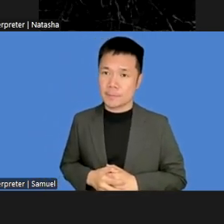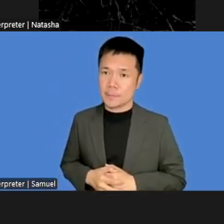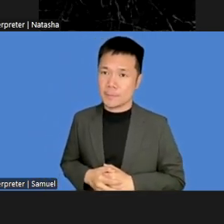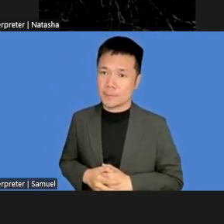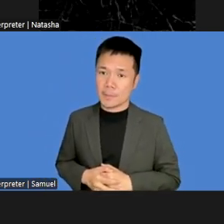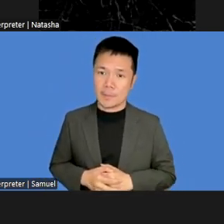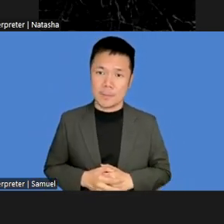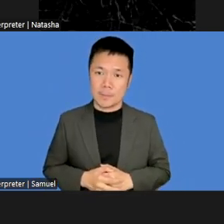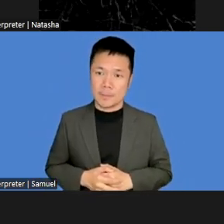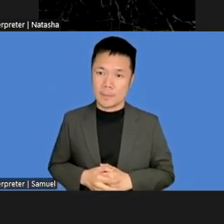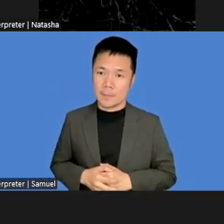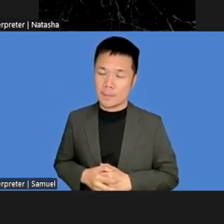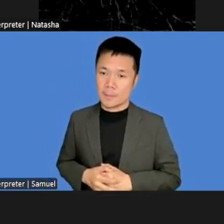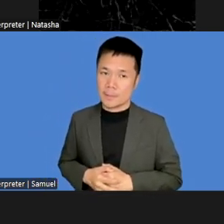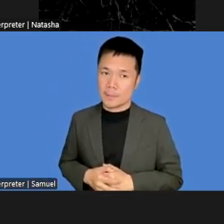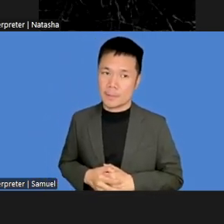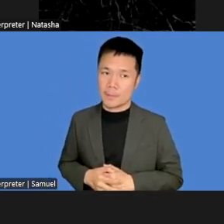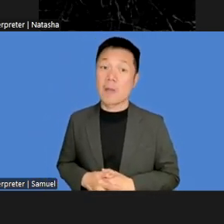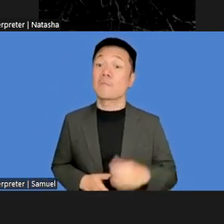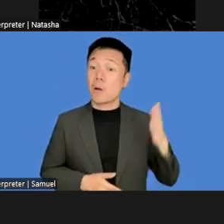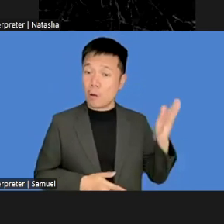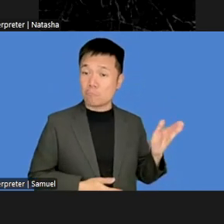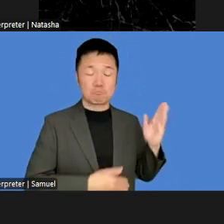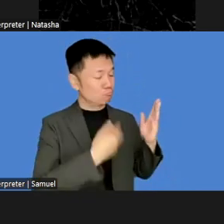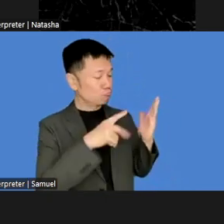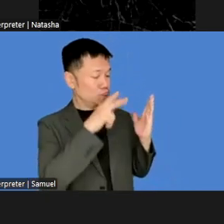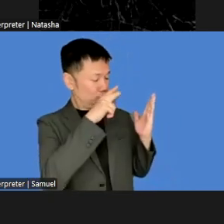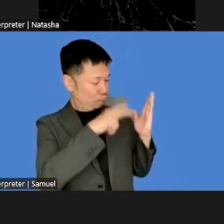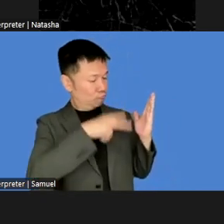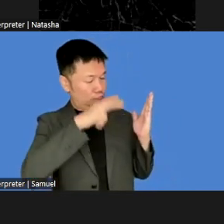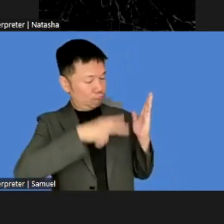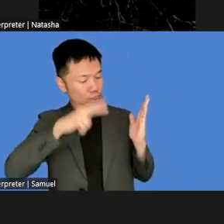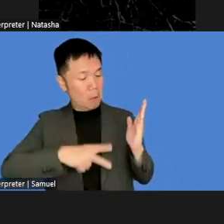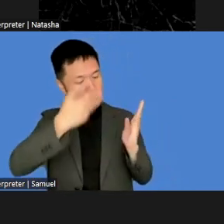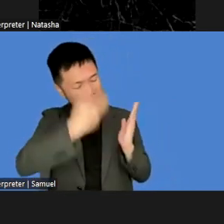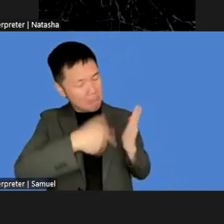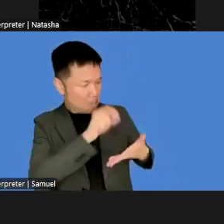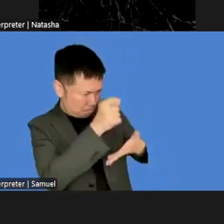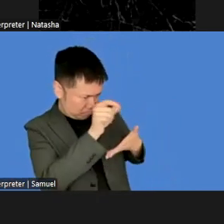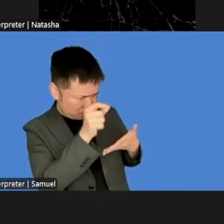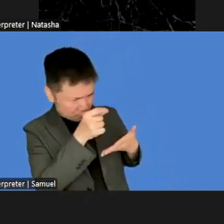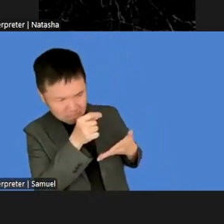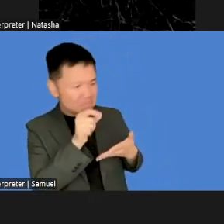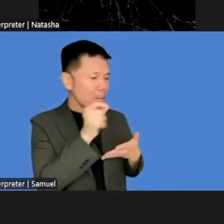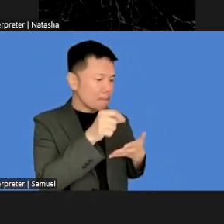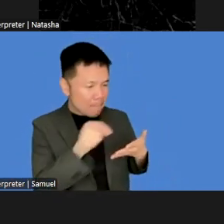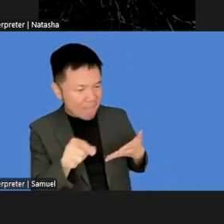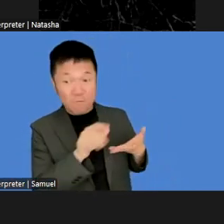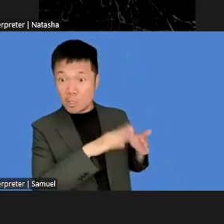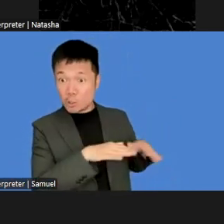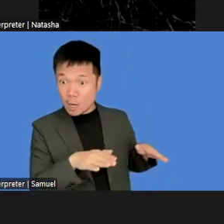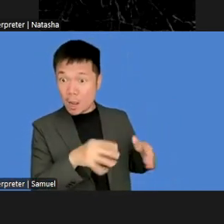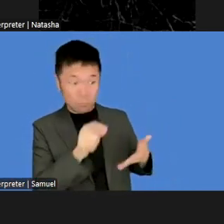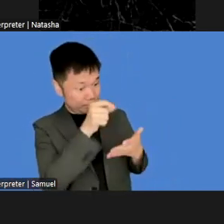list of considerations to be taken into account when considering what is in the best interest of the child is the needs of